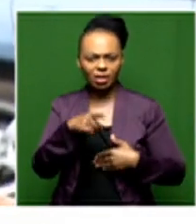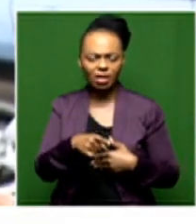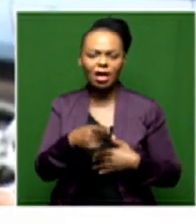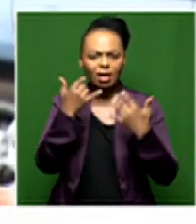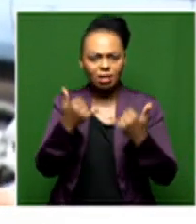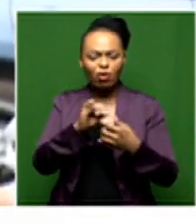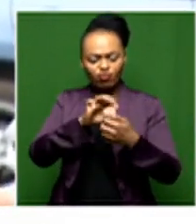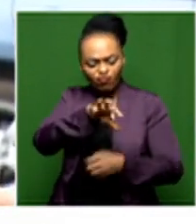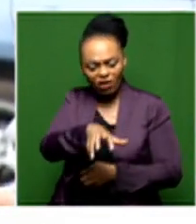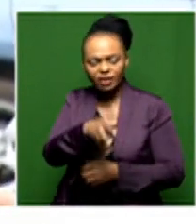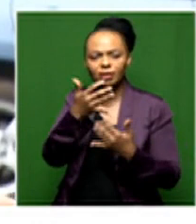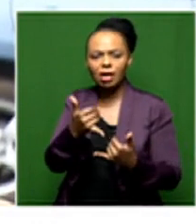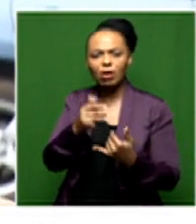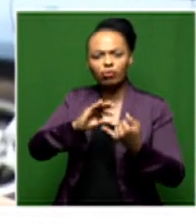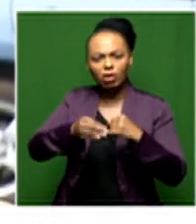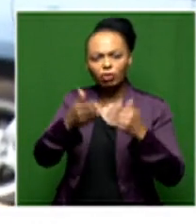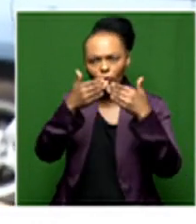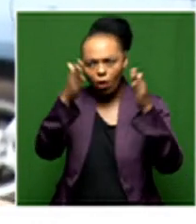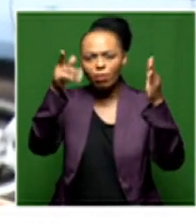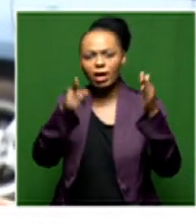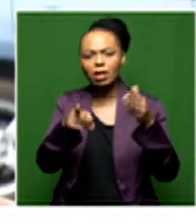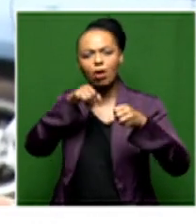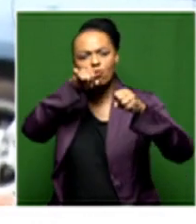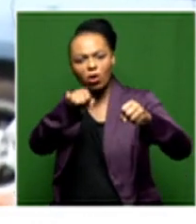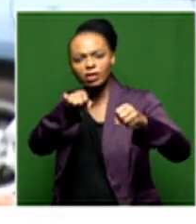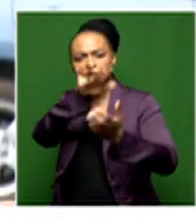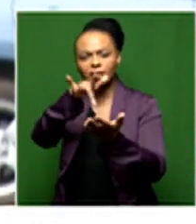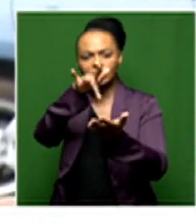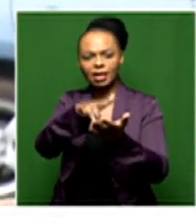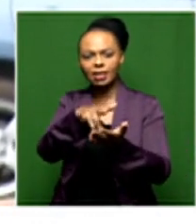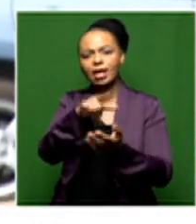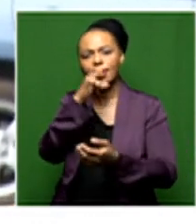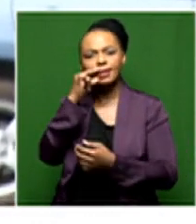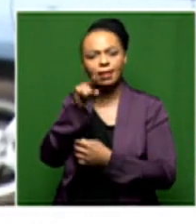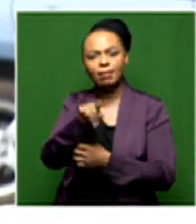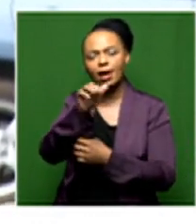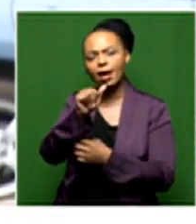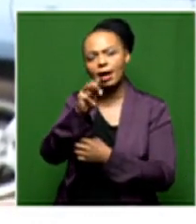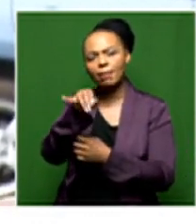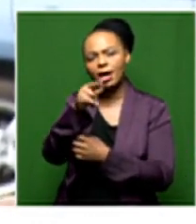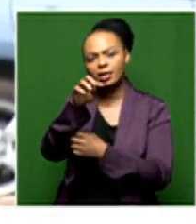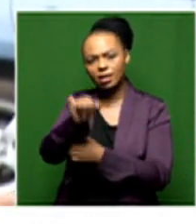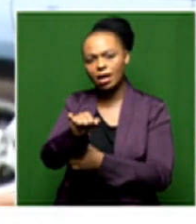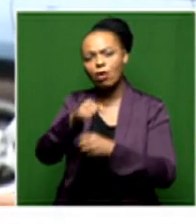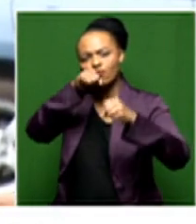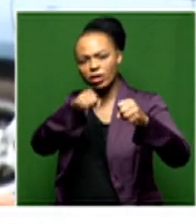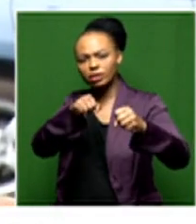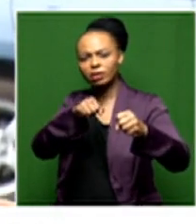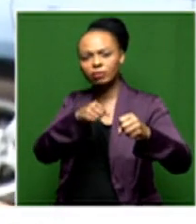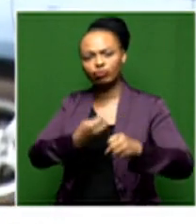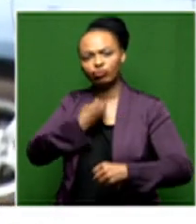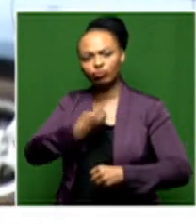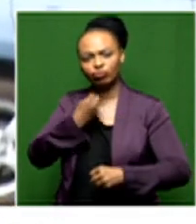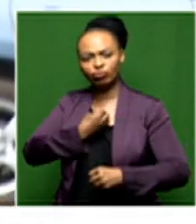we are contributing towards open boxing, which used to be amateur boxing, in a bid to ensure that we continuously produce